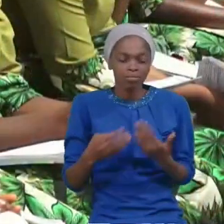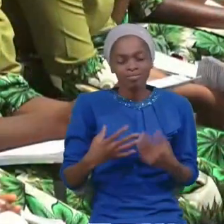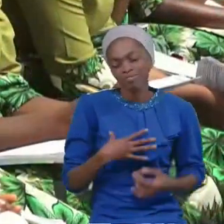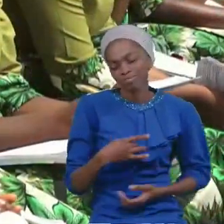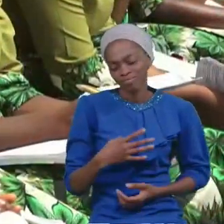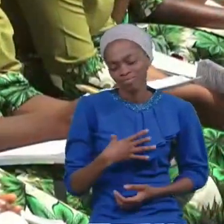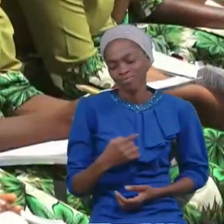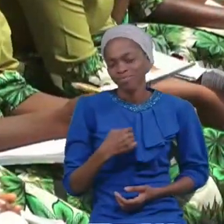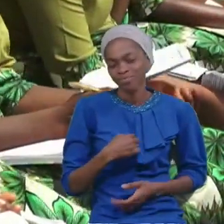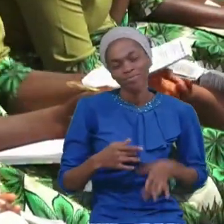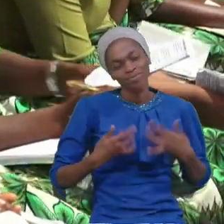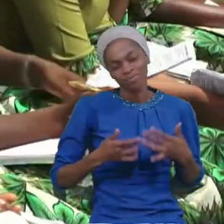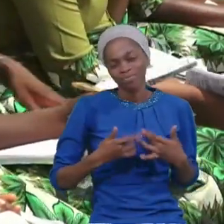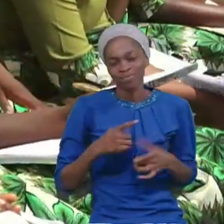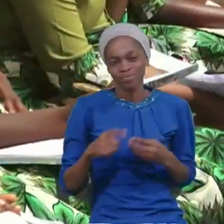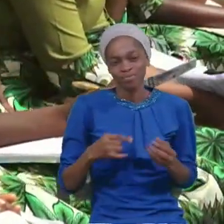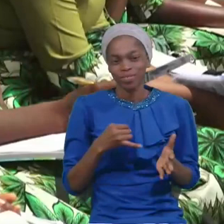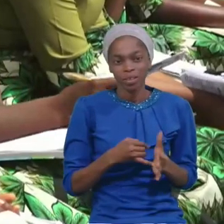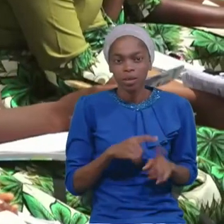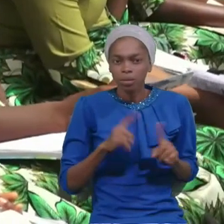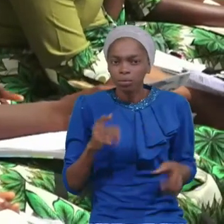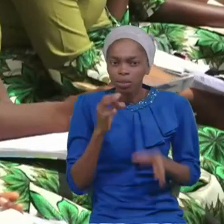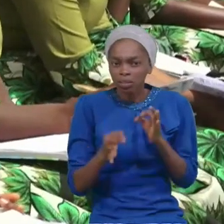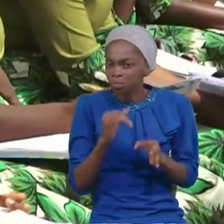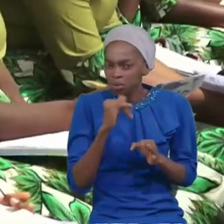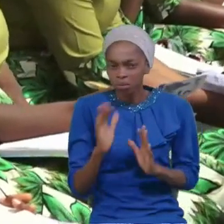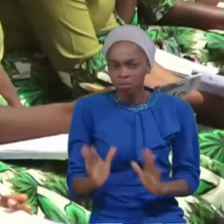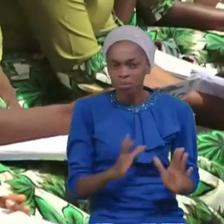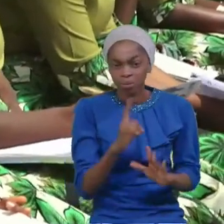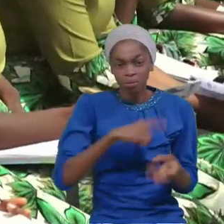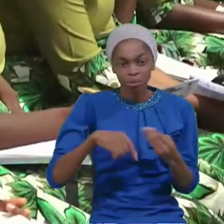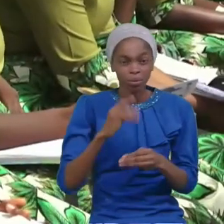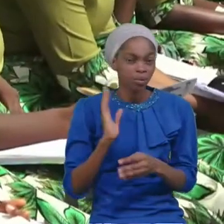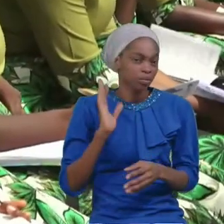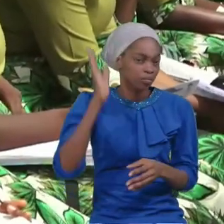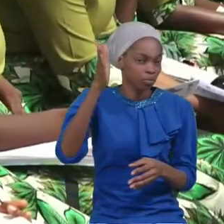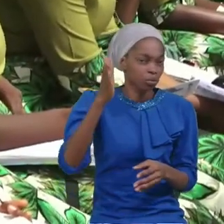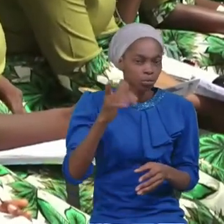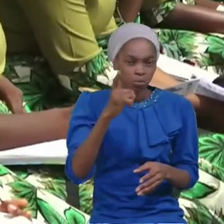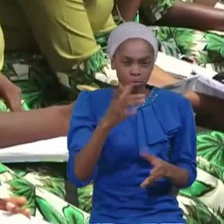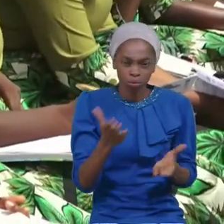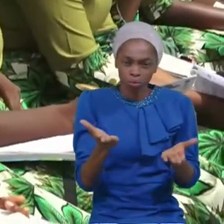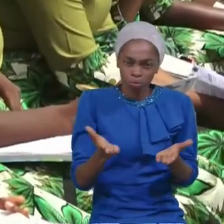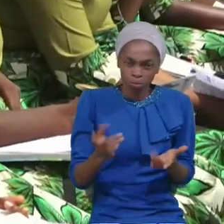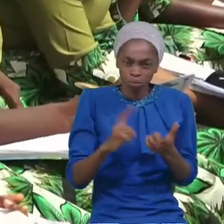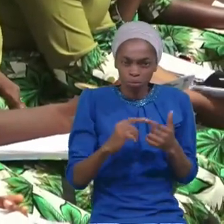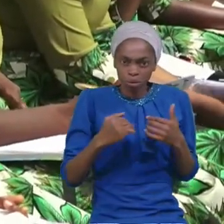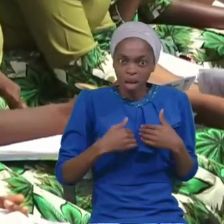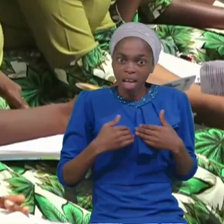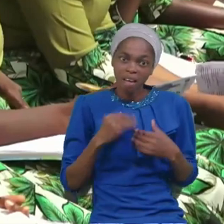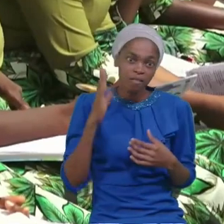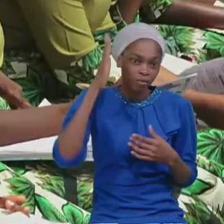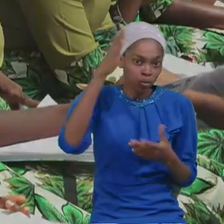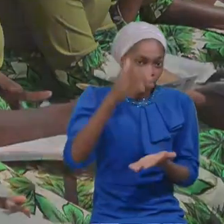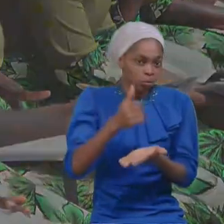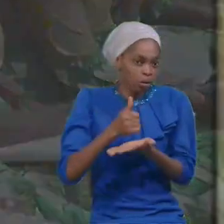You want to have future health. You want to be strong, and you want to be healthy, and in the future, even when